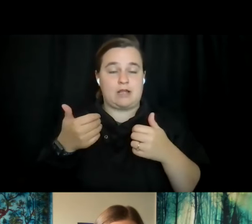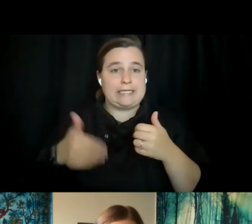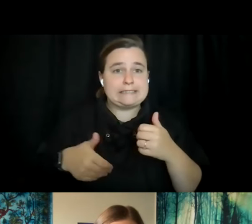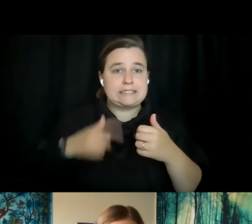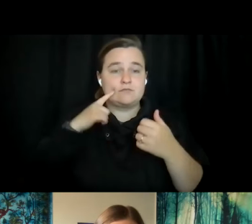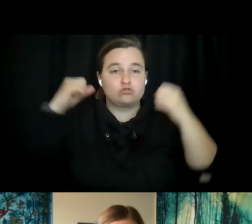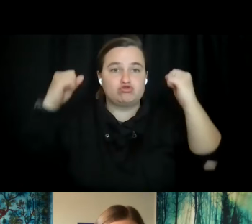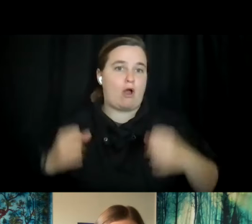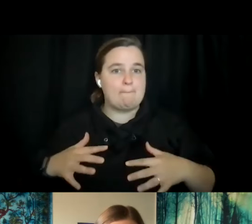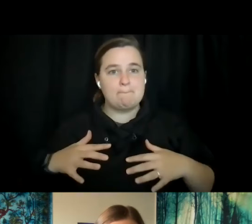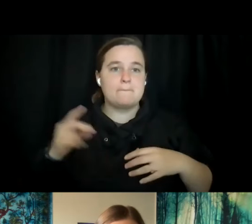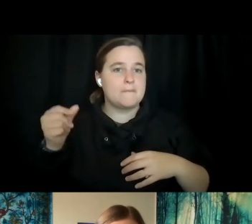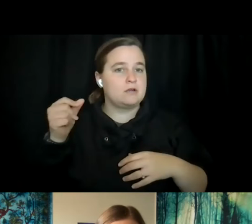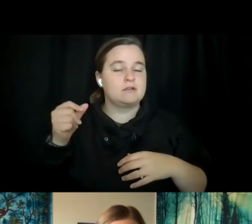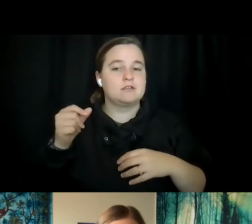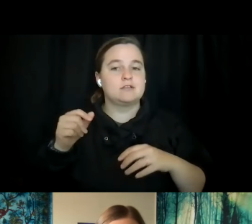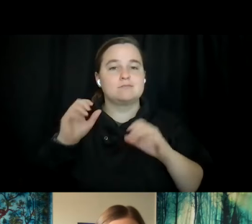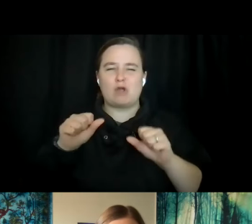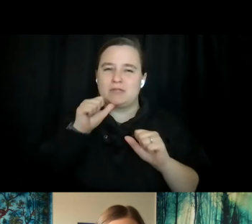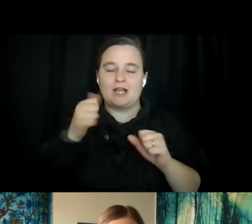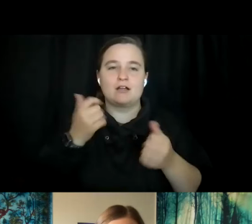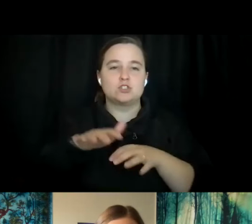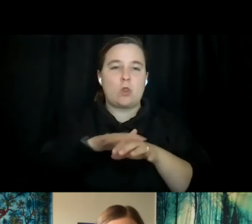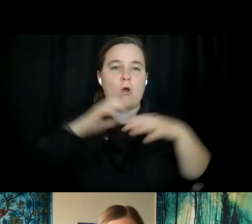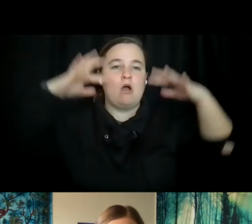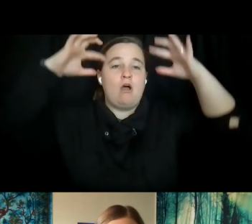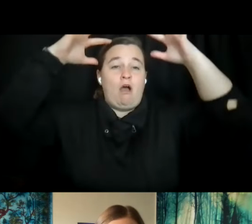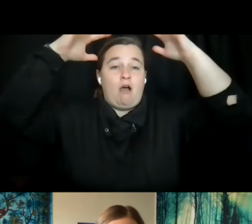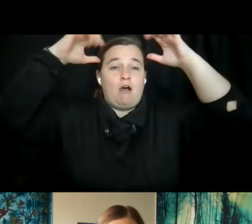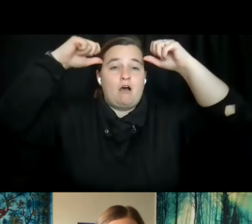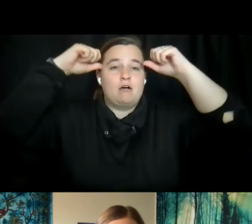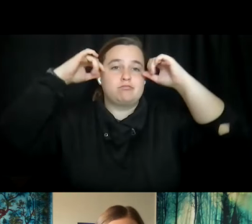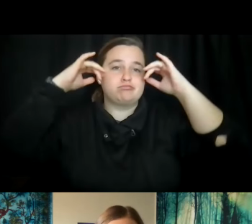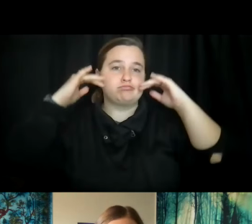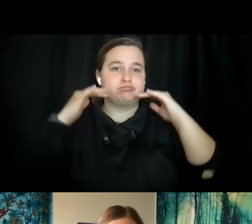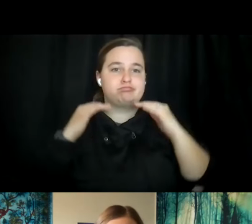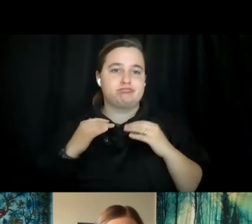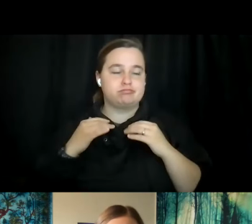You're probably not. So that is pandiculation.